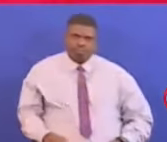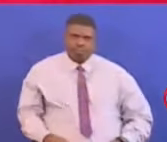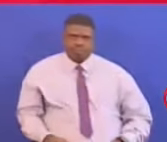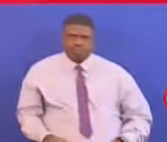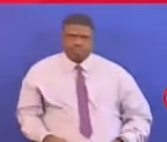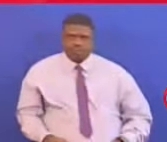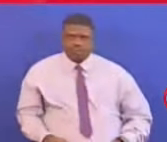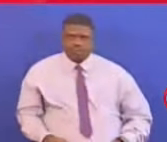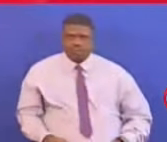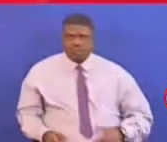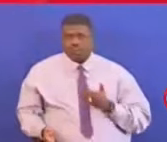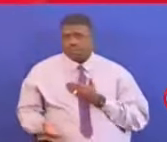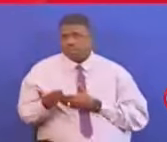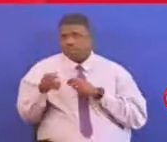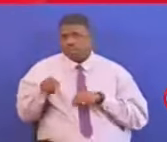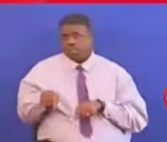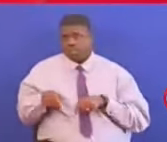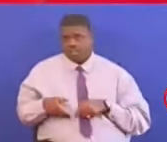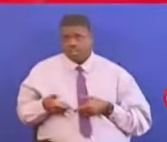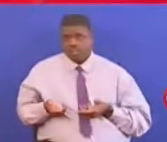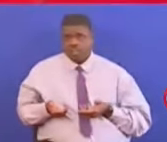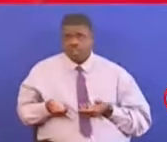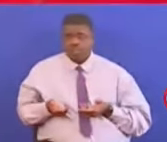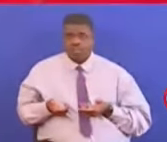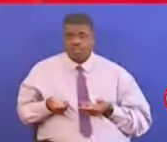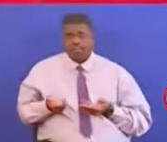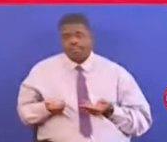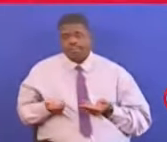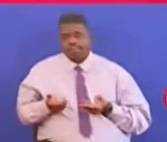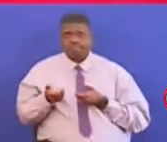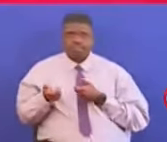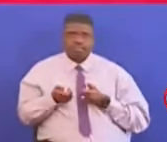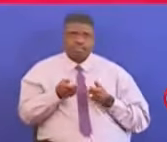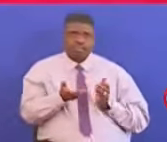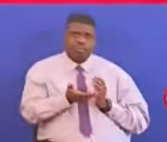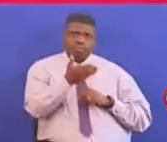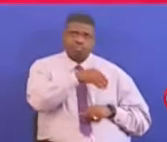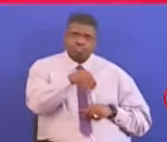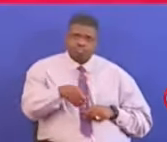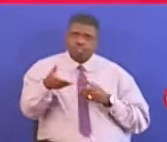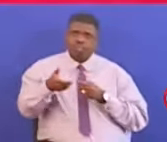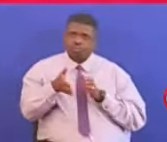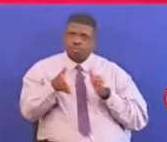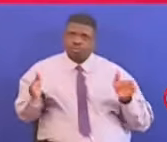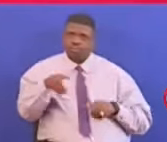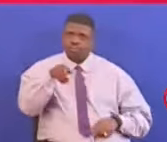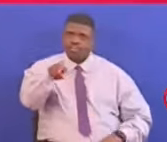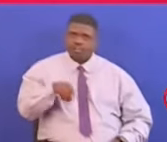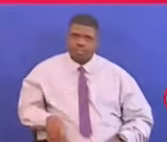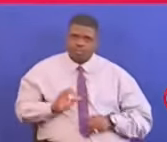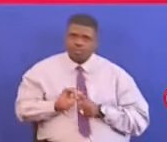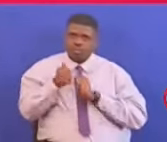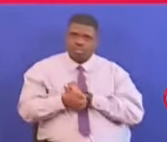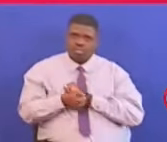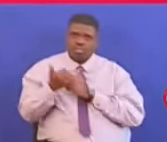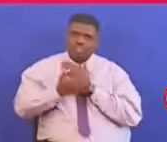This morning, I come to you with a humble request that you vote so that I can take that position to represent